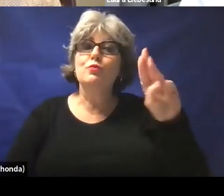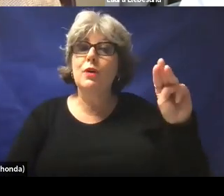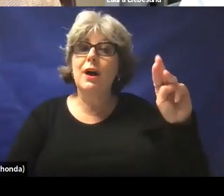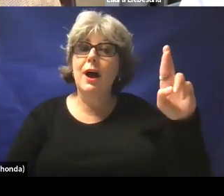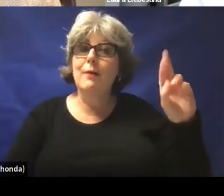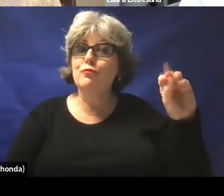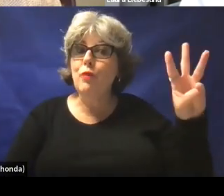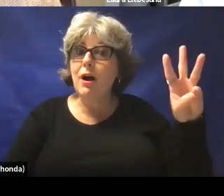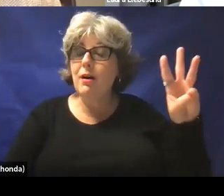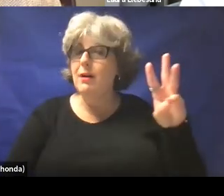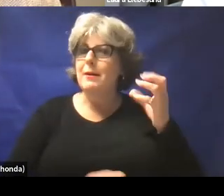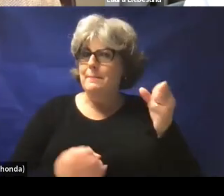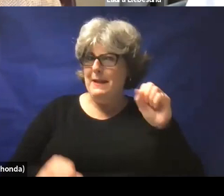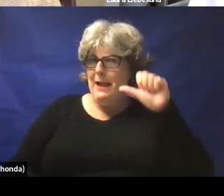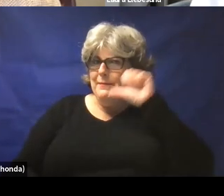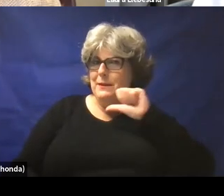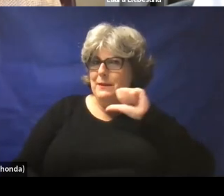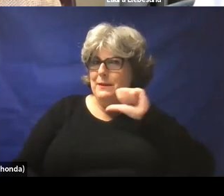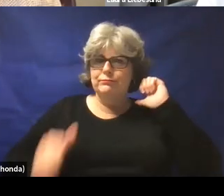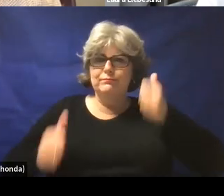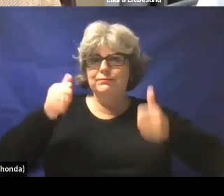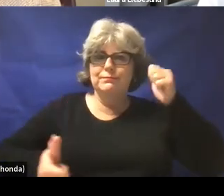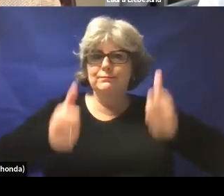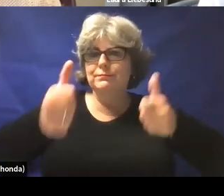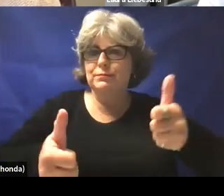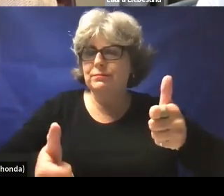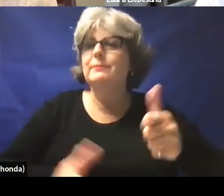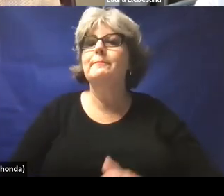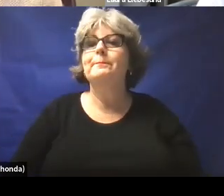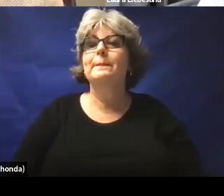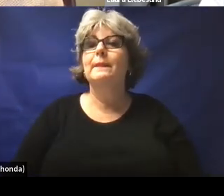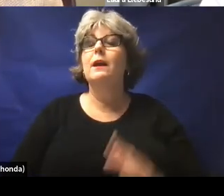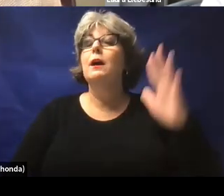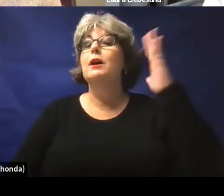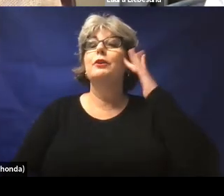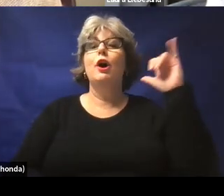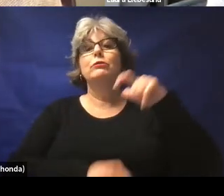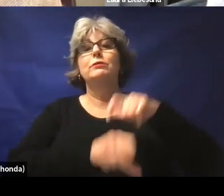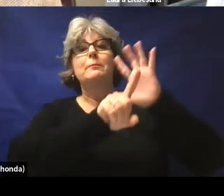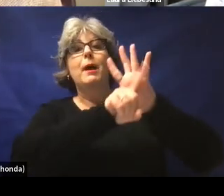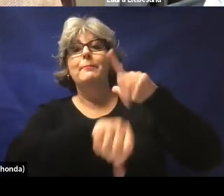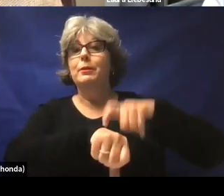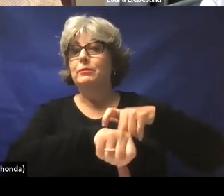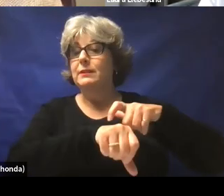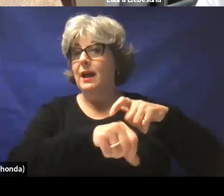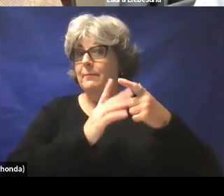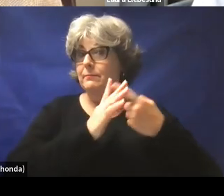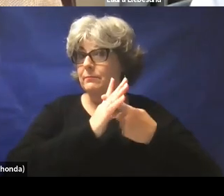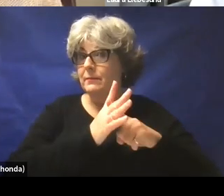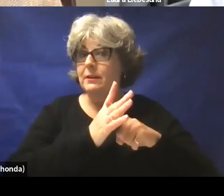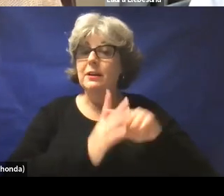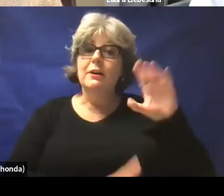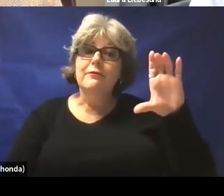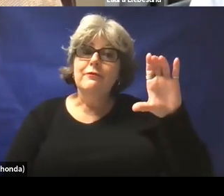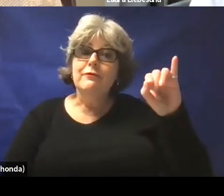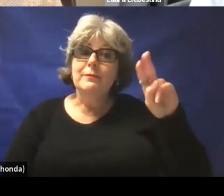lot of these cocktail bars were located early on. The golden age of cocktails and cocktail bars actually was from the Civil